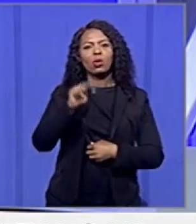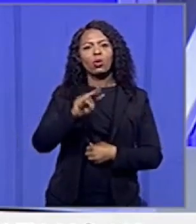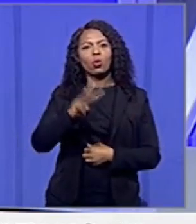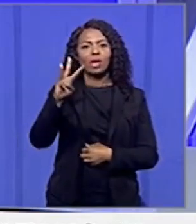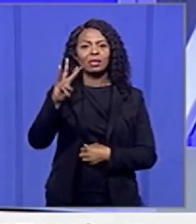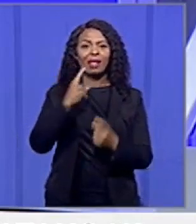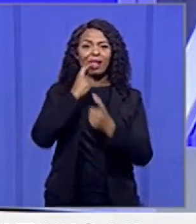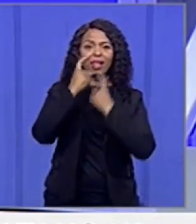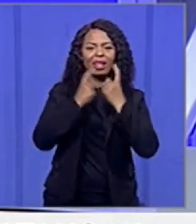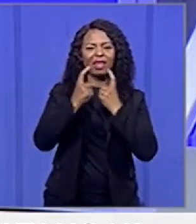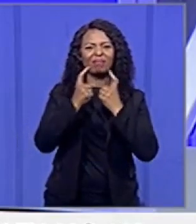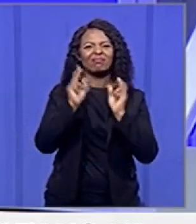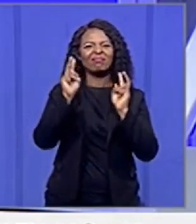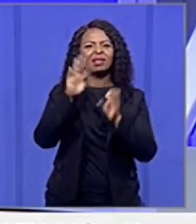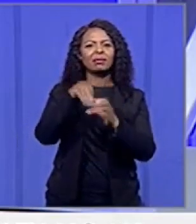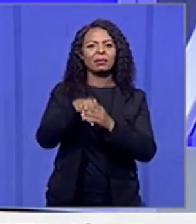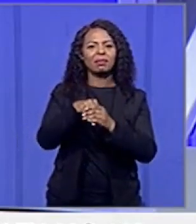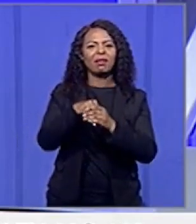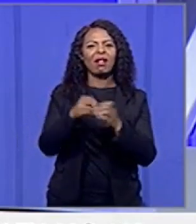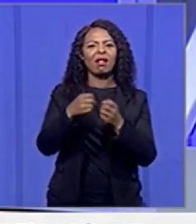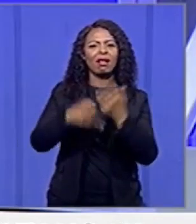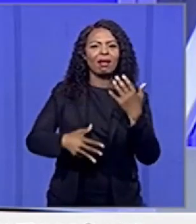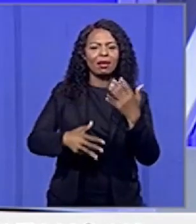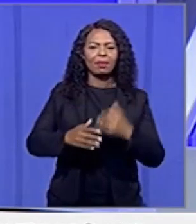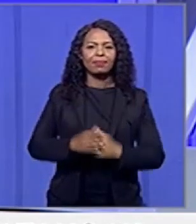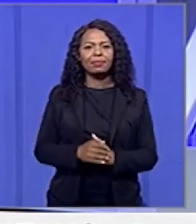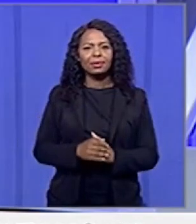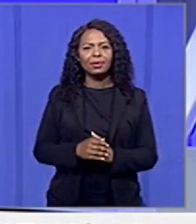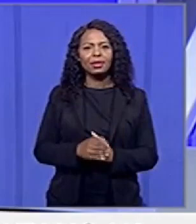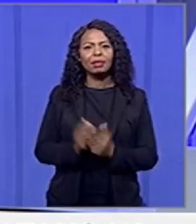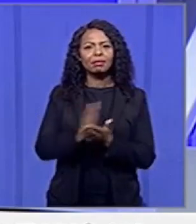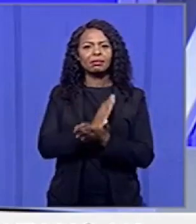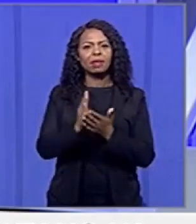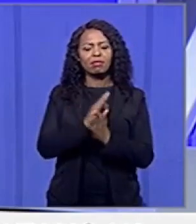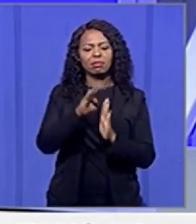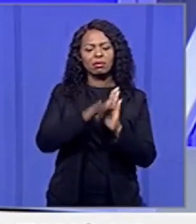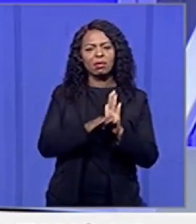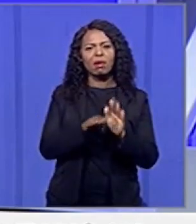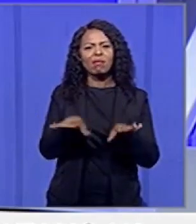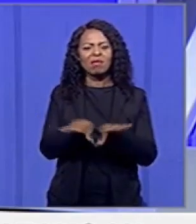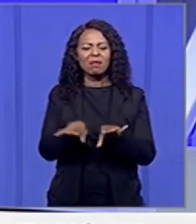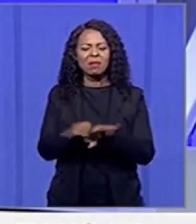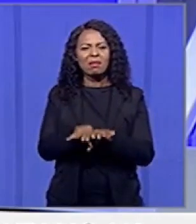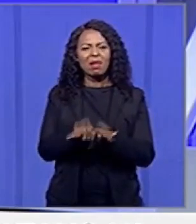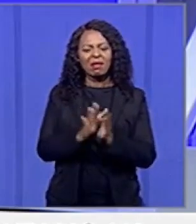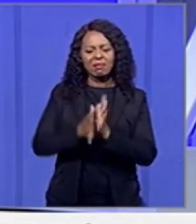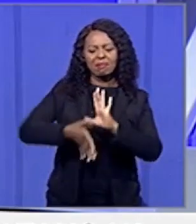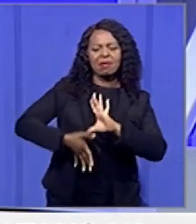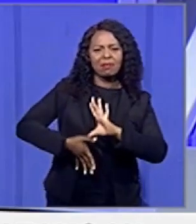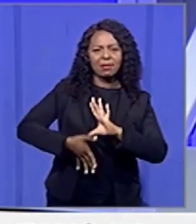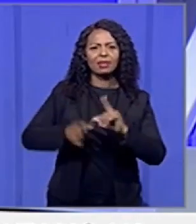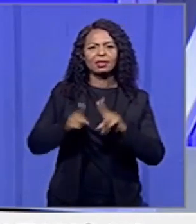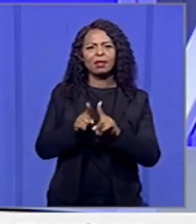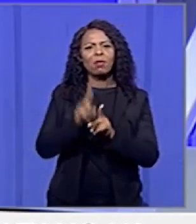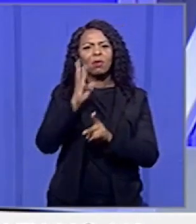Dingongorego tšeo di amana le gareng ga tše dingwe mananeo a sa šomego botse a kelela tšhila le kabo ya meetse.